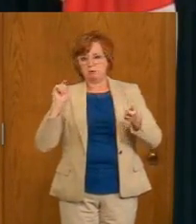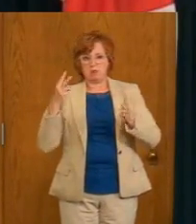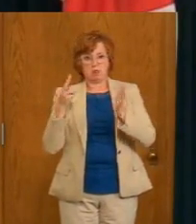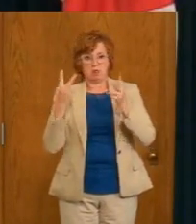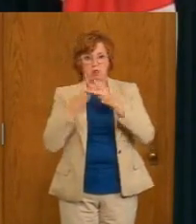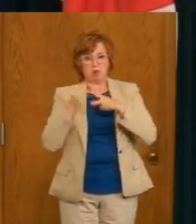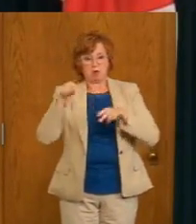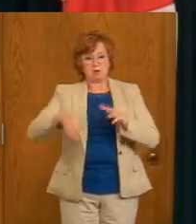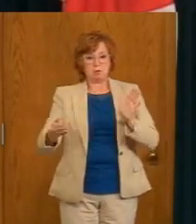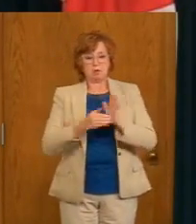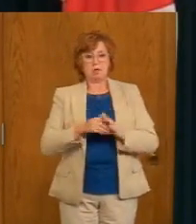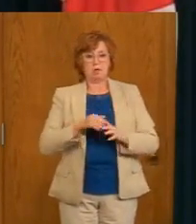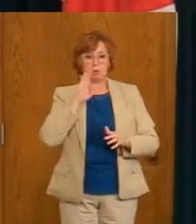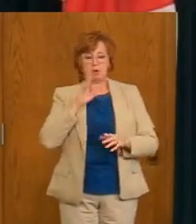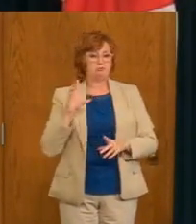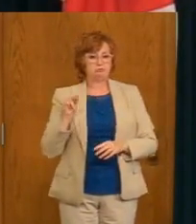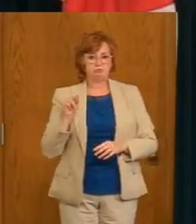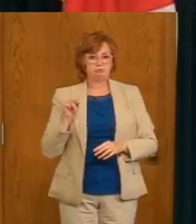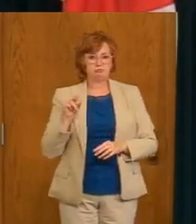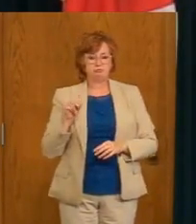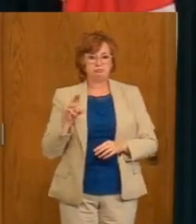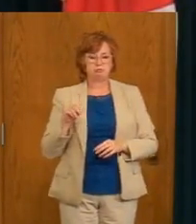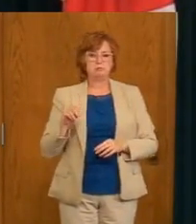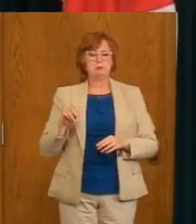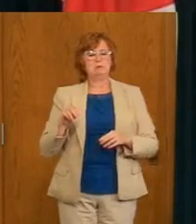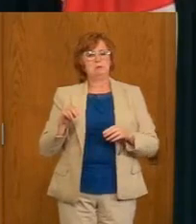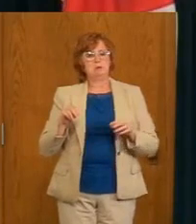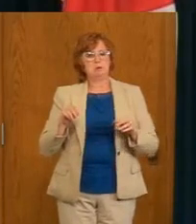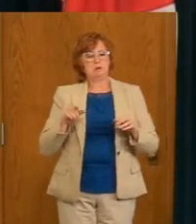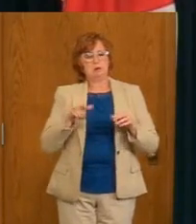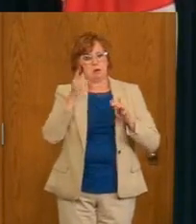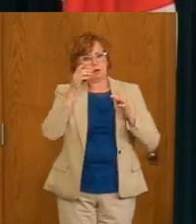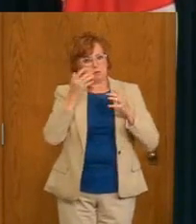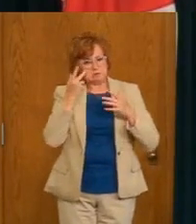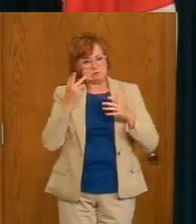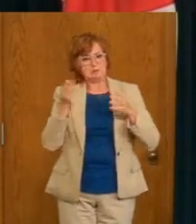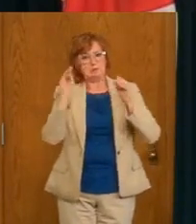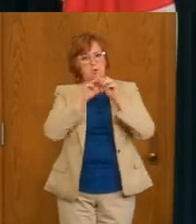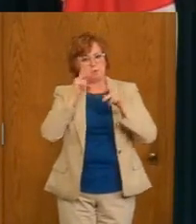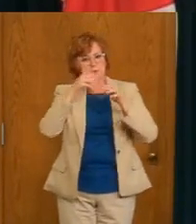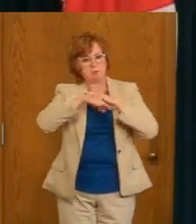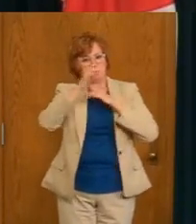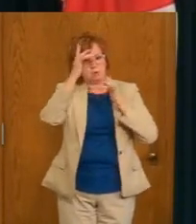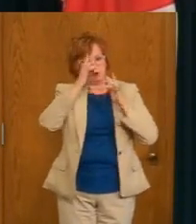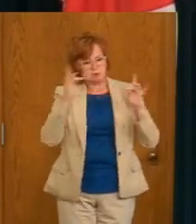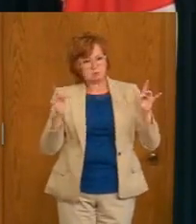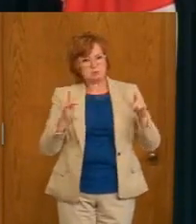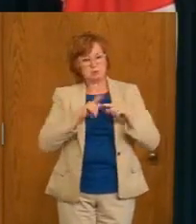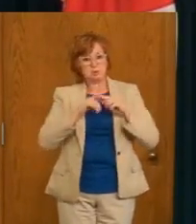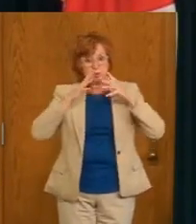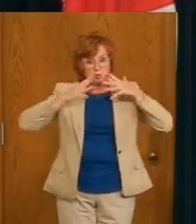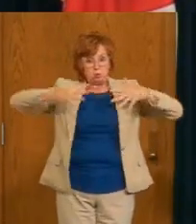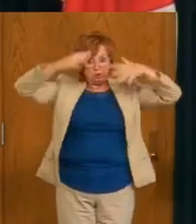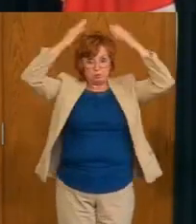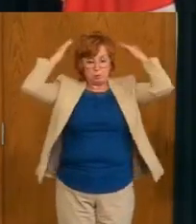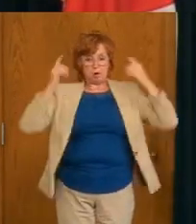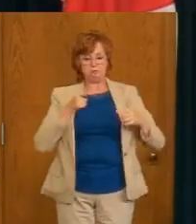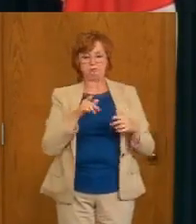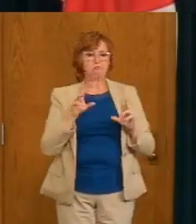And if you're unvaccinated, you're actually in a worse place than last year, because now you don't have the Wuhan strain. You